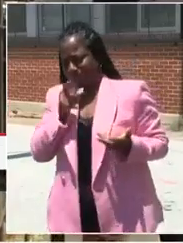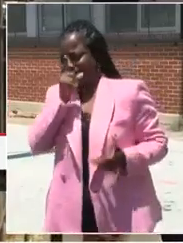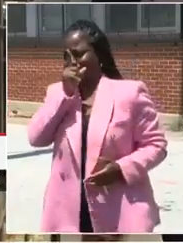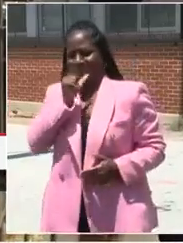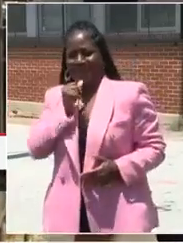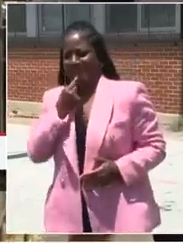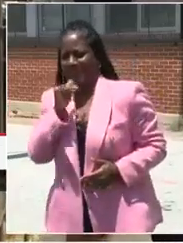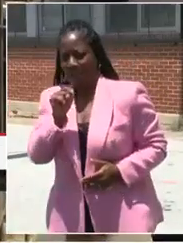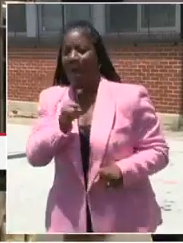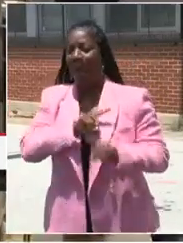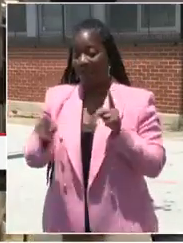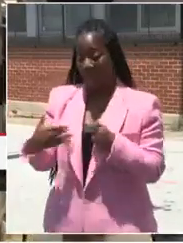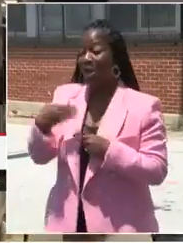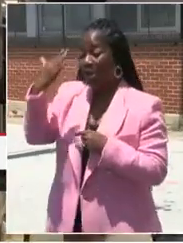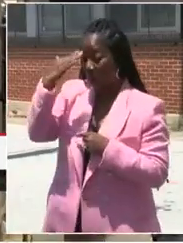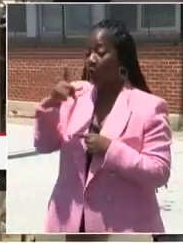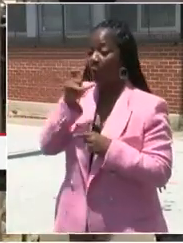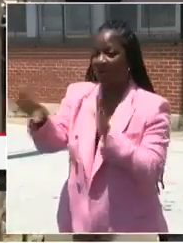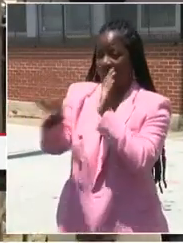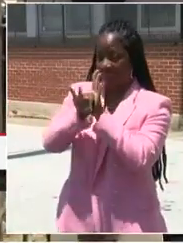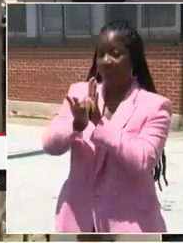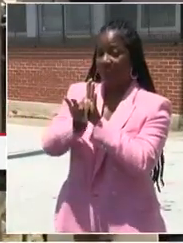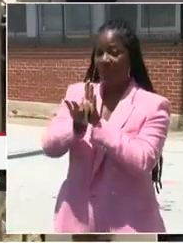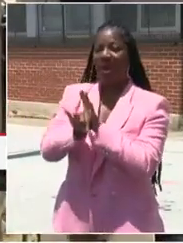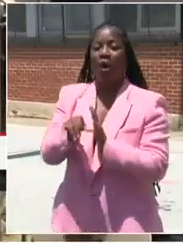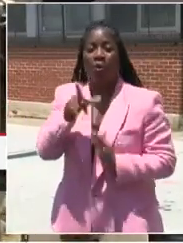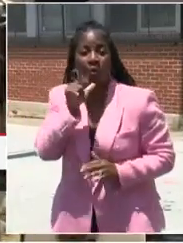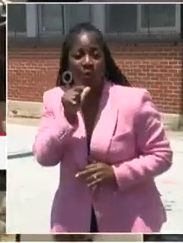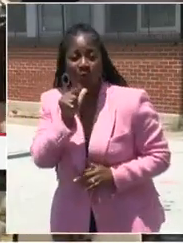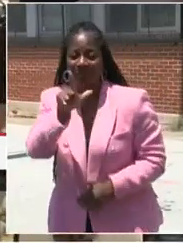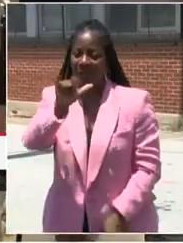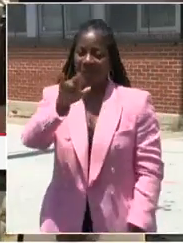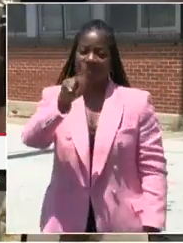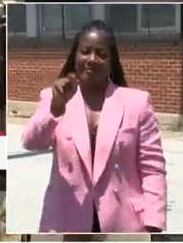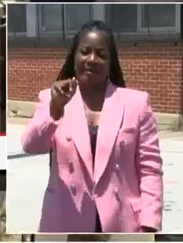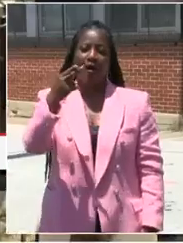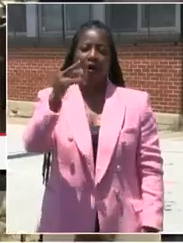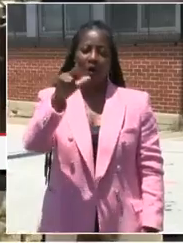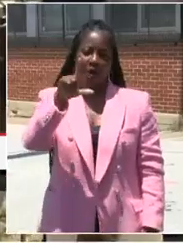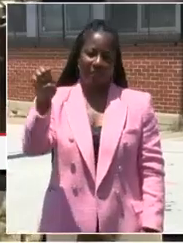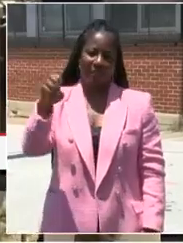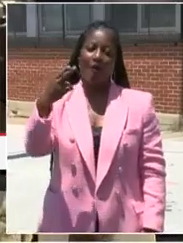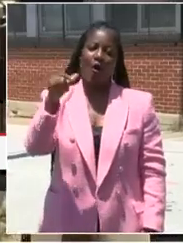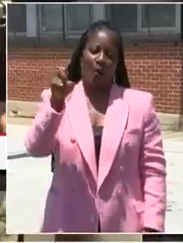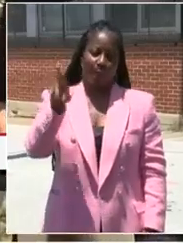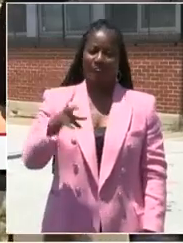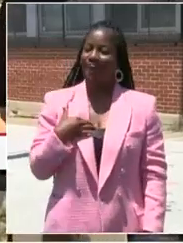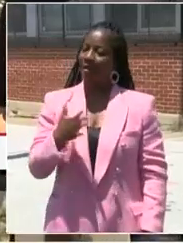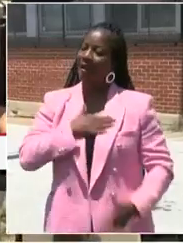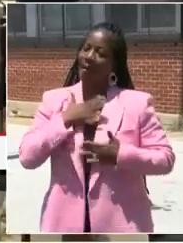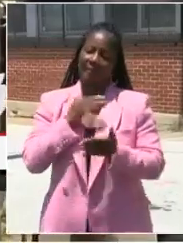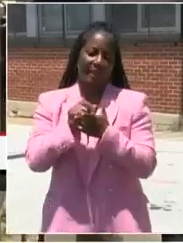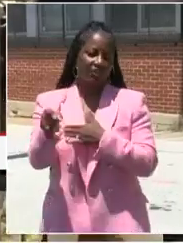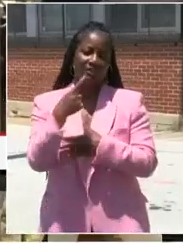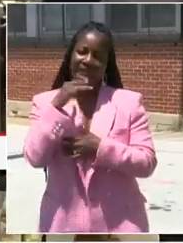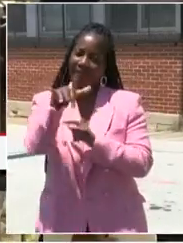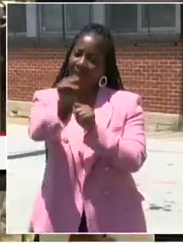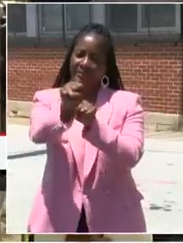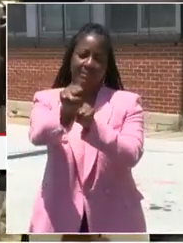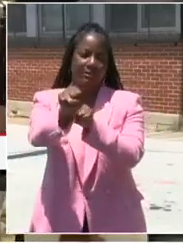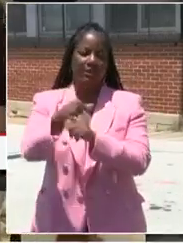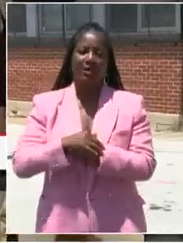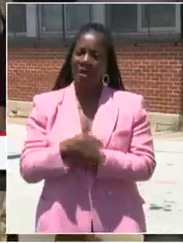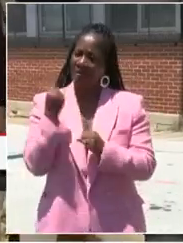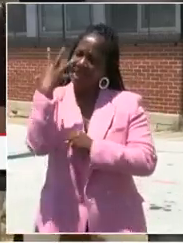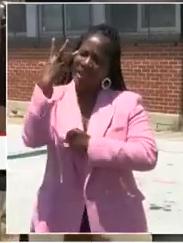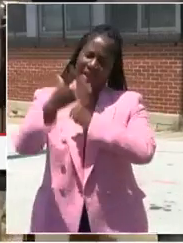I said, I know who should be it. And it was Linda Harley Harper. So I am glad that she said yes to, as she has for many